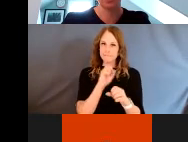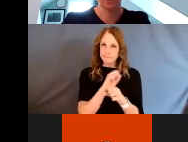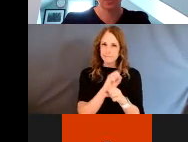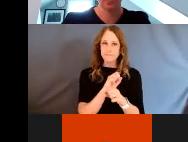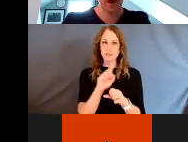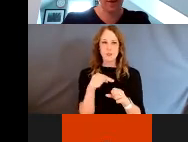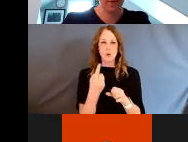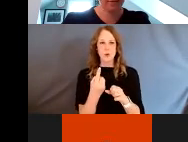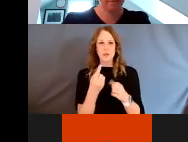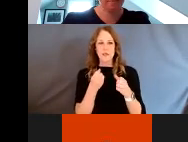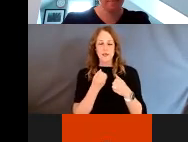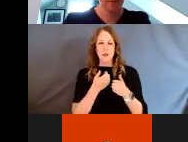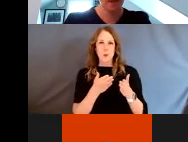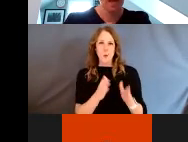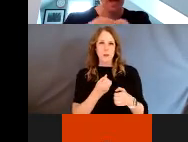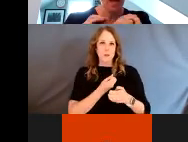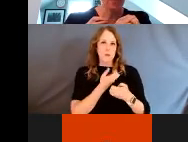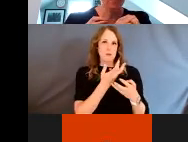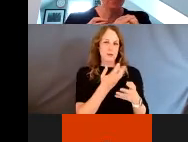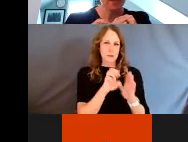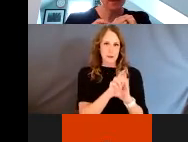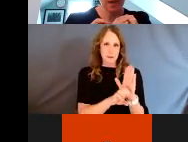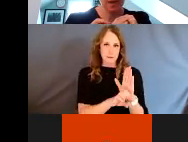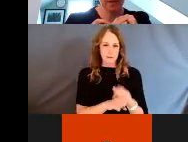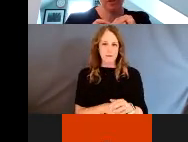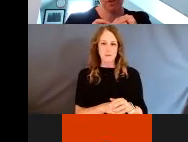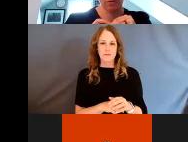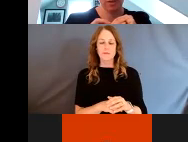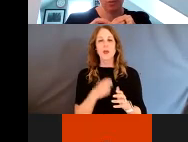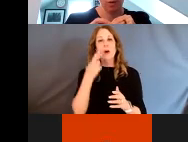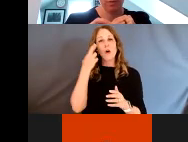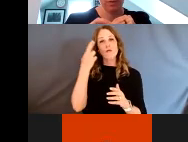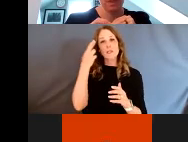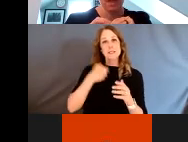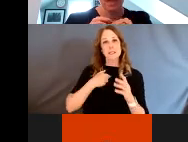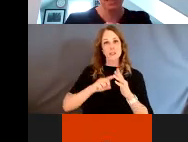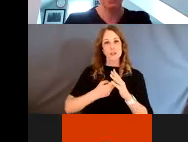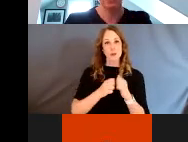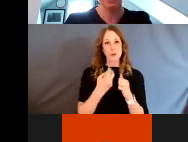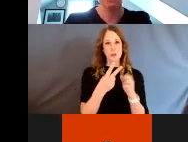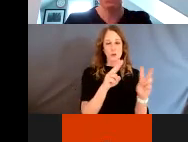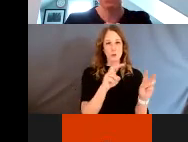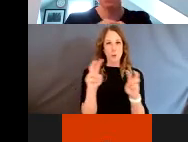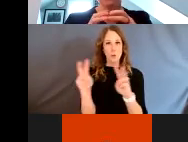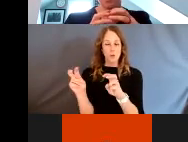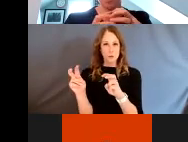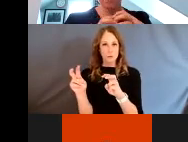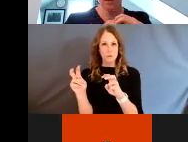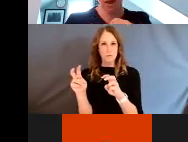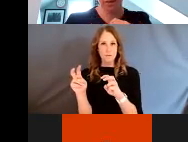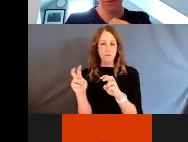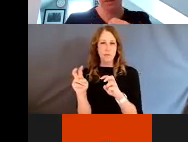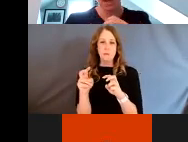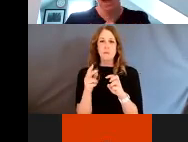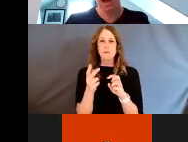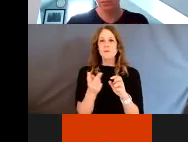of expression for ethics. And the reason I like to start with these quotes is because they talk